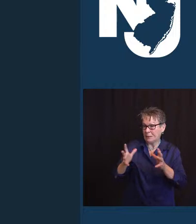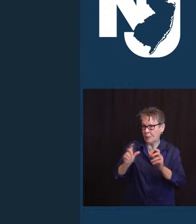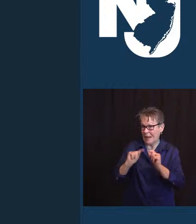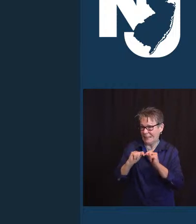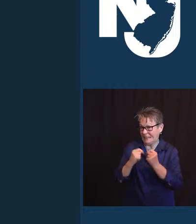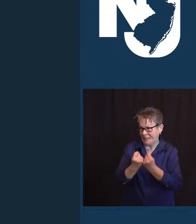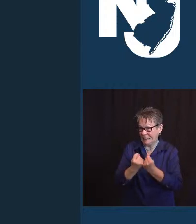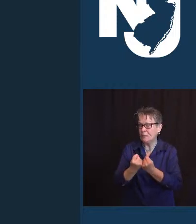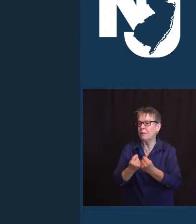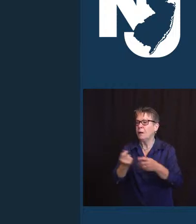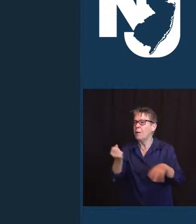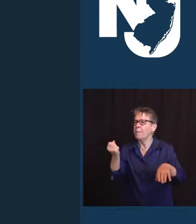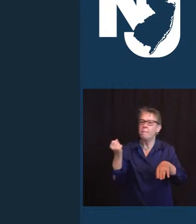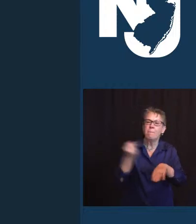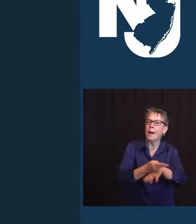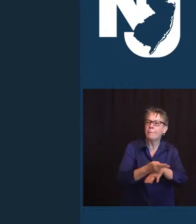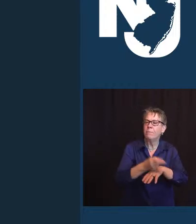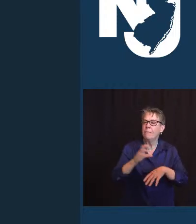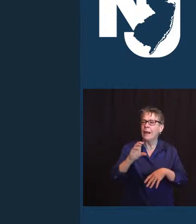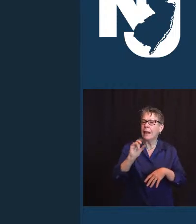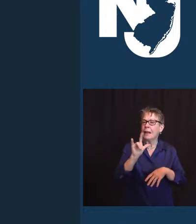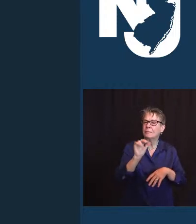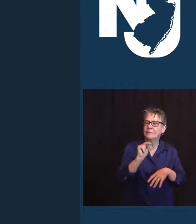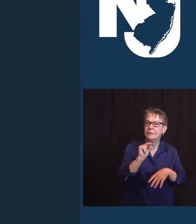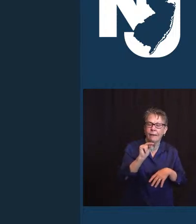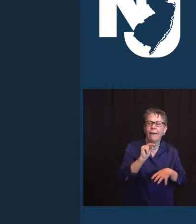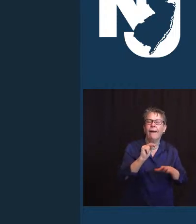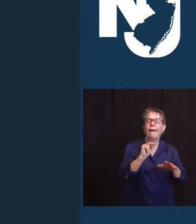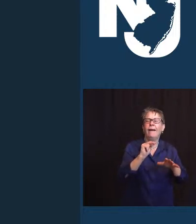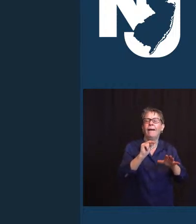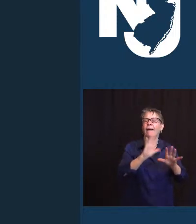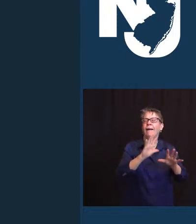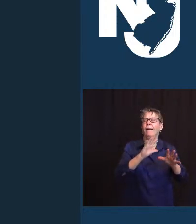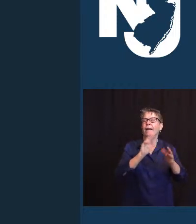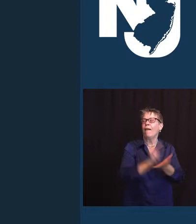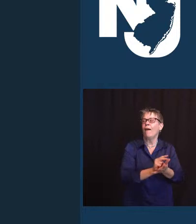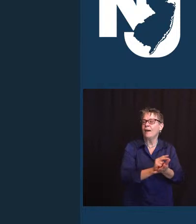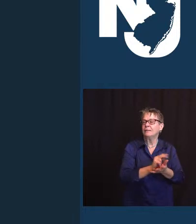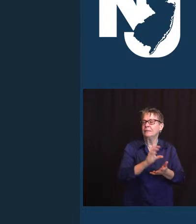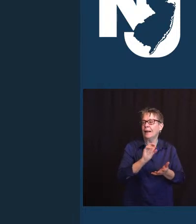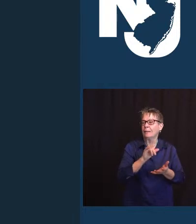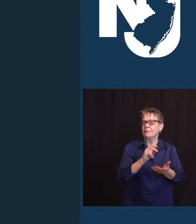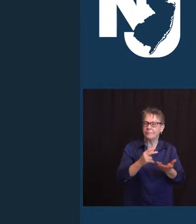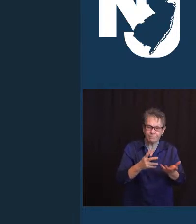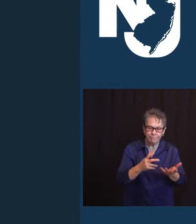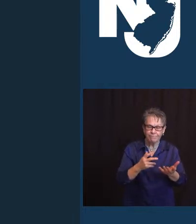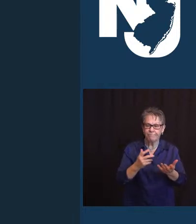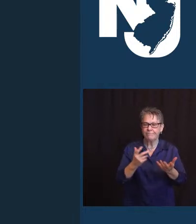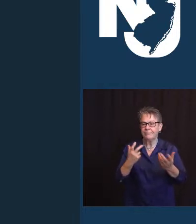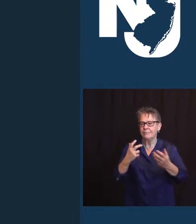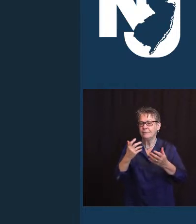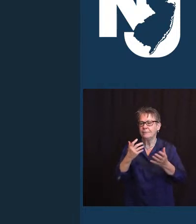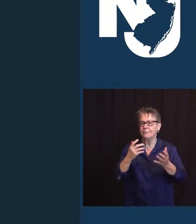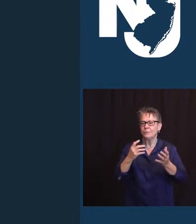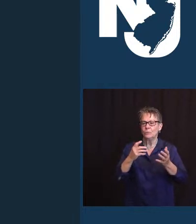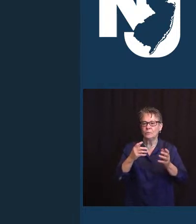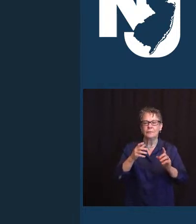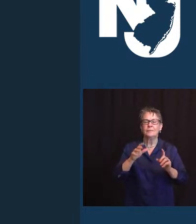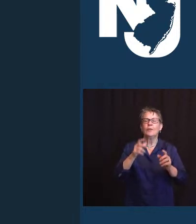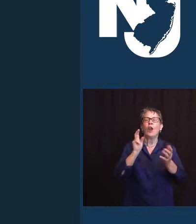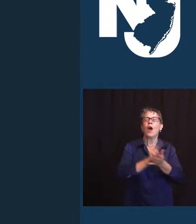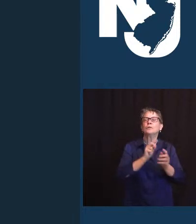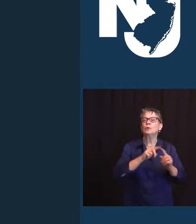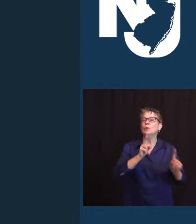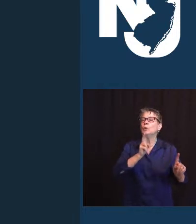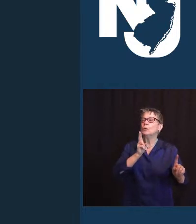before ultimately falling in a heartbreaker. Judy, you watched every minute of it, to second-seeded Houston. I noticed your Villanova